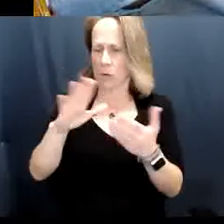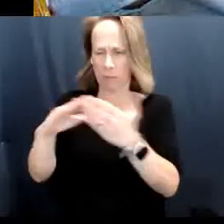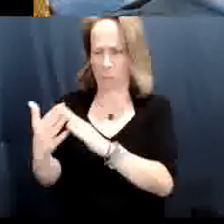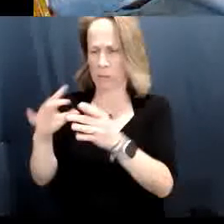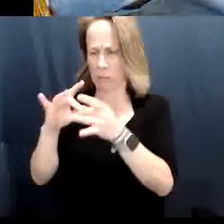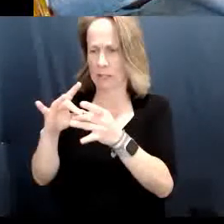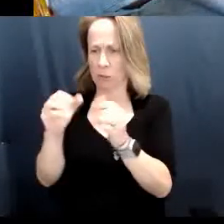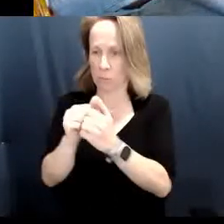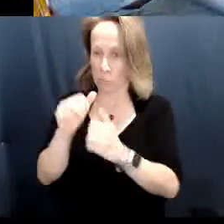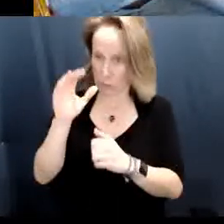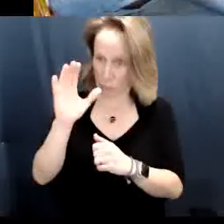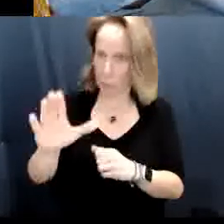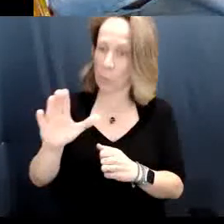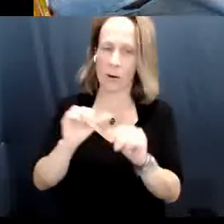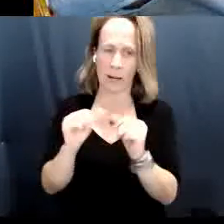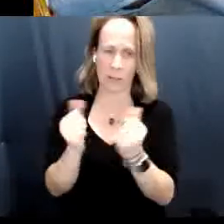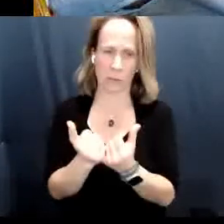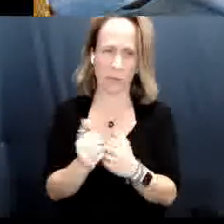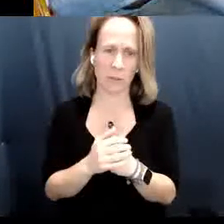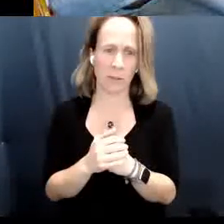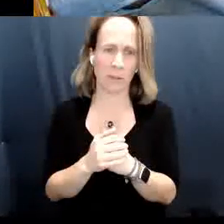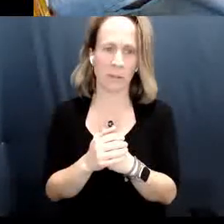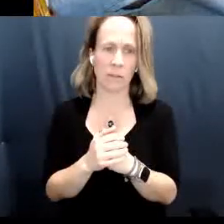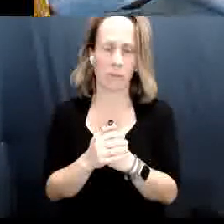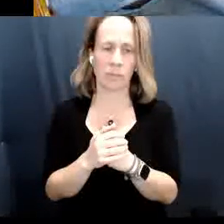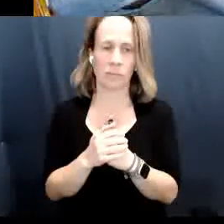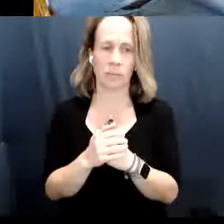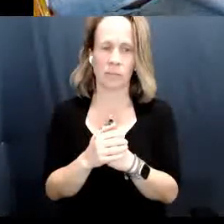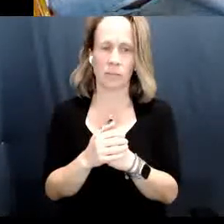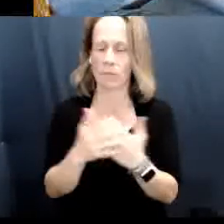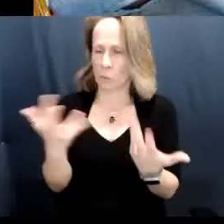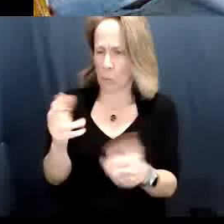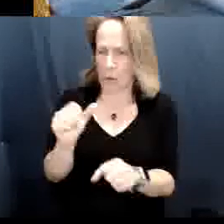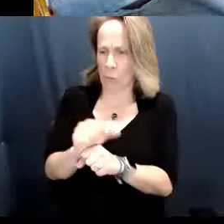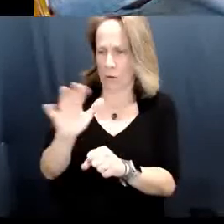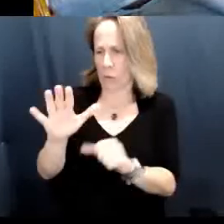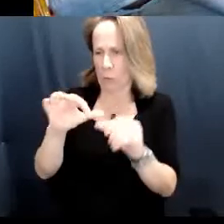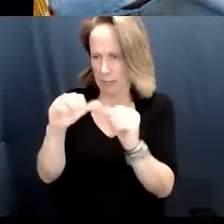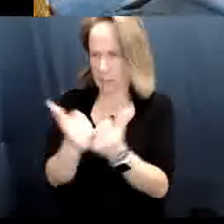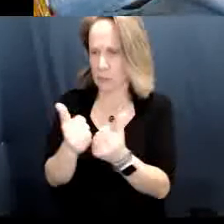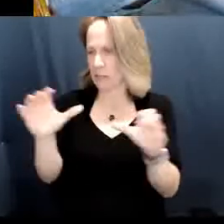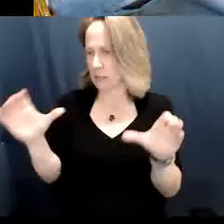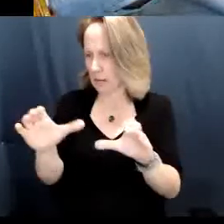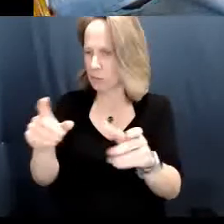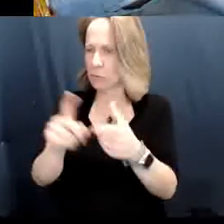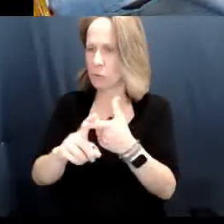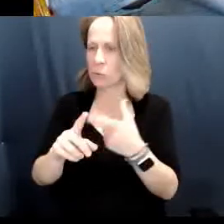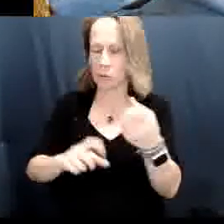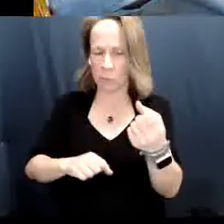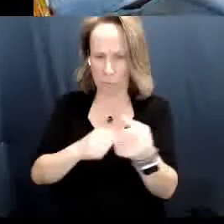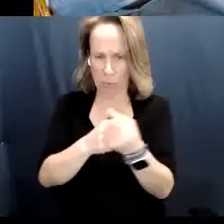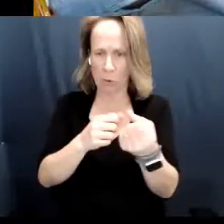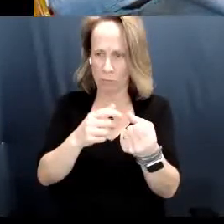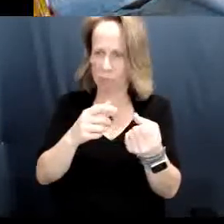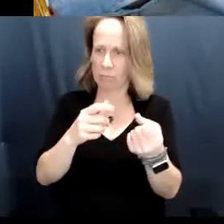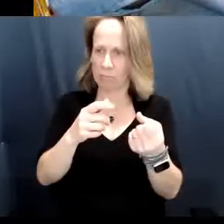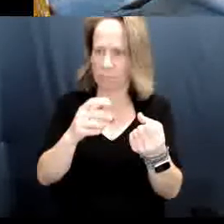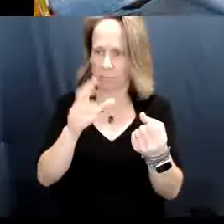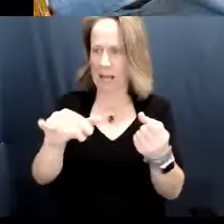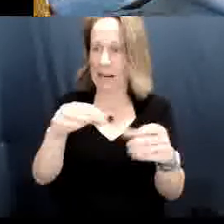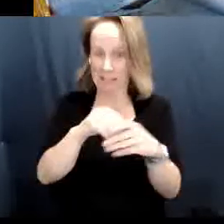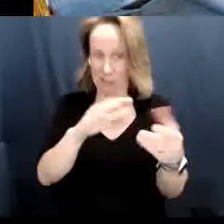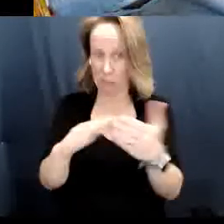service? What work has your agency done to promote your sexual violence services in the community? How can